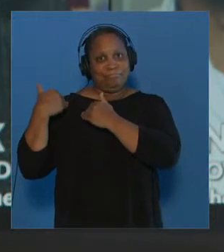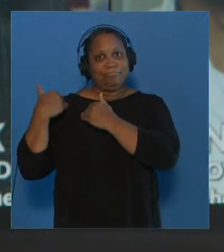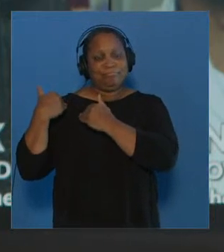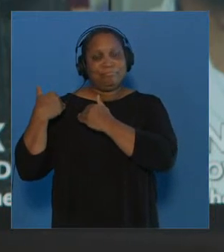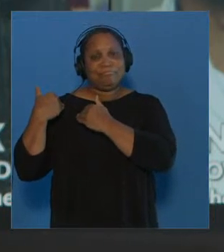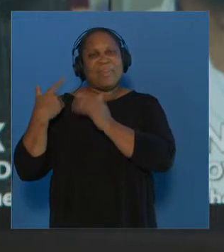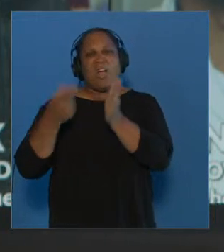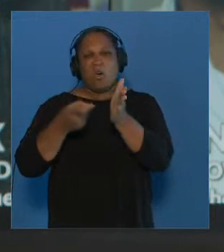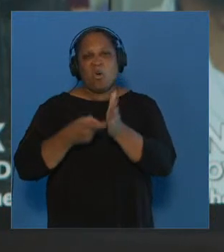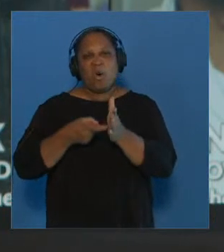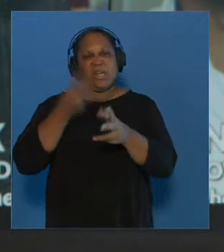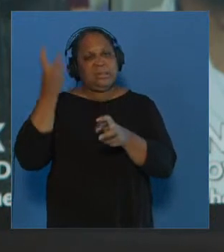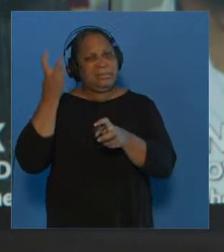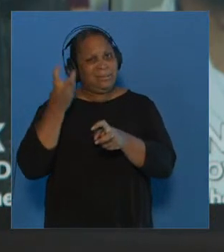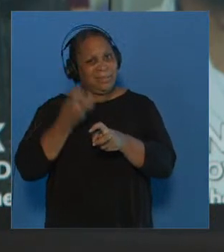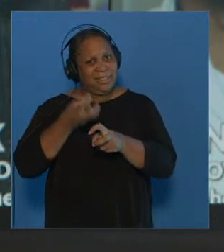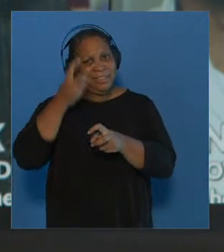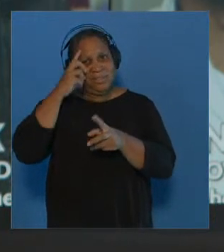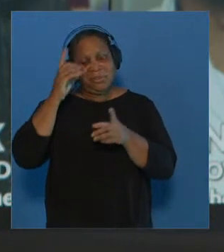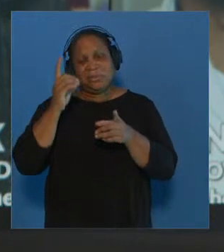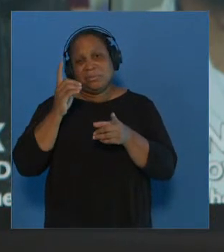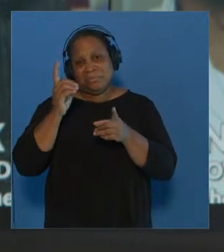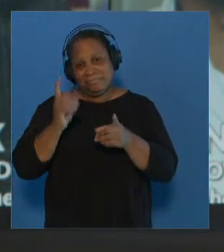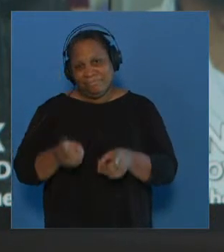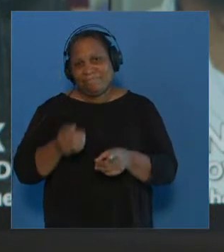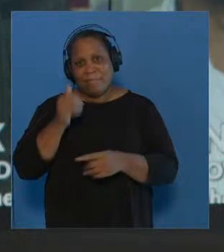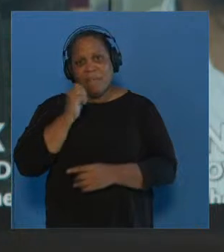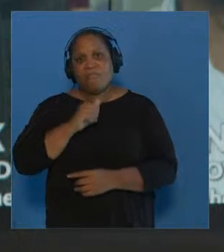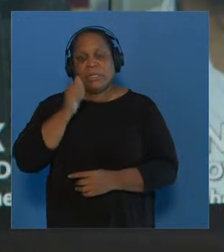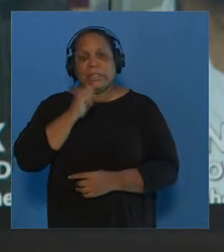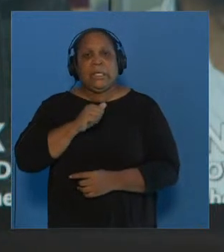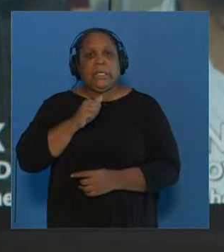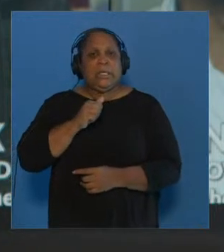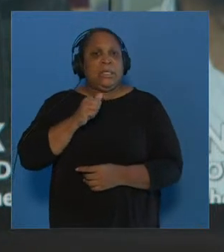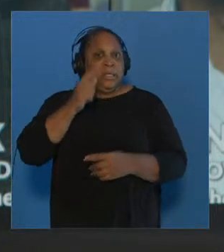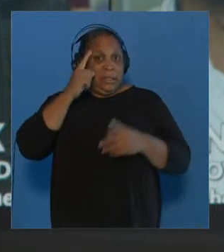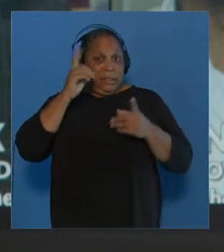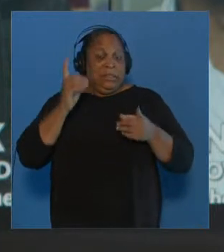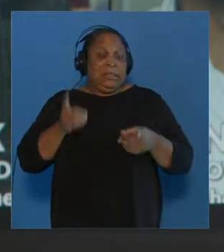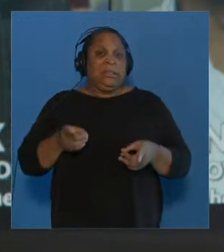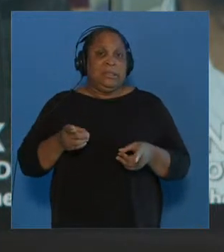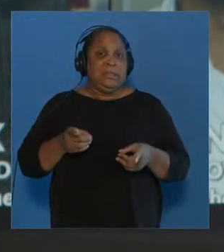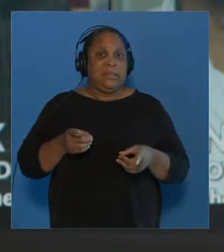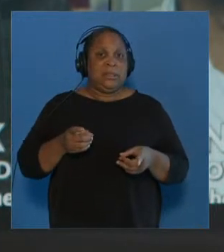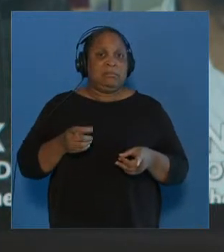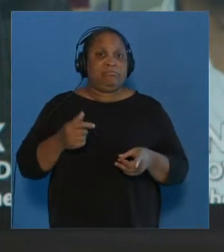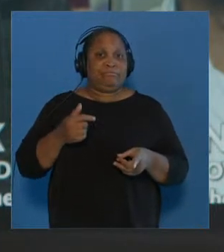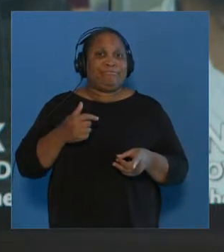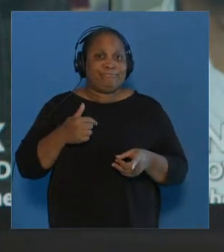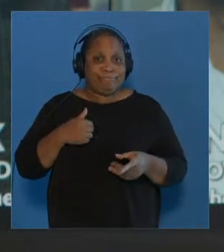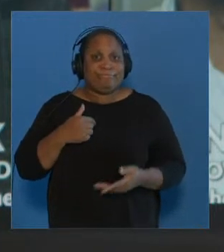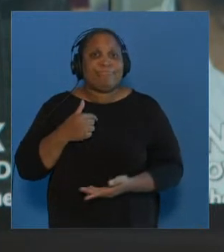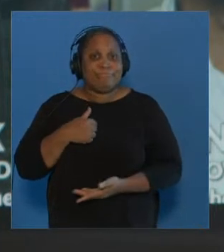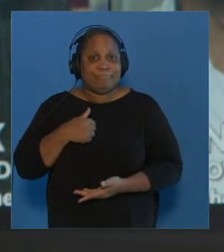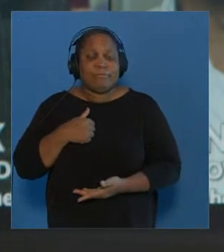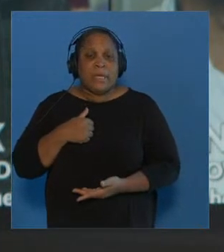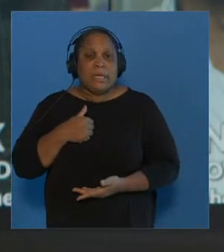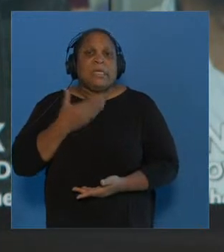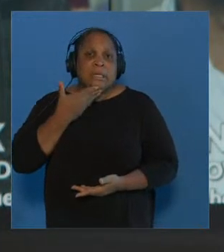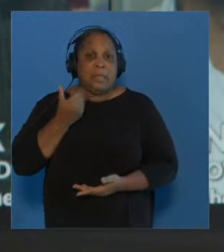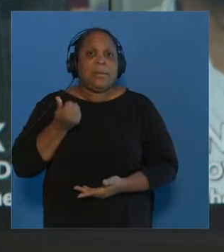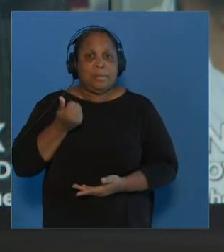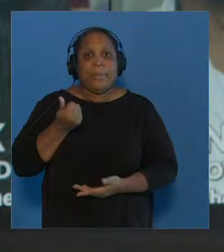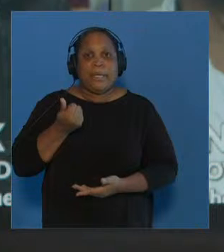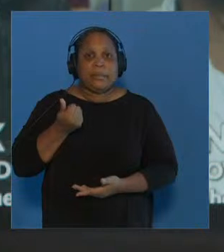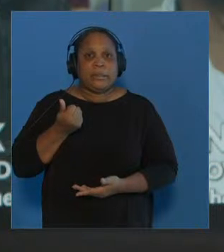make difficult decisions every day. The decision of which was made, I think, is the best